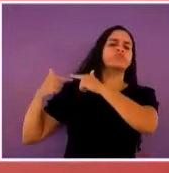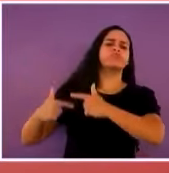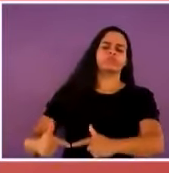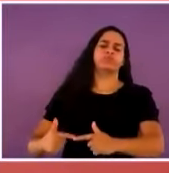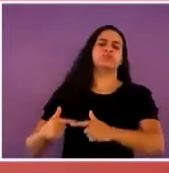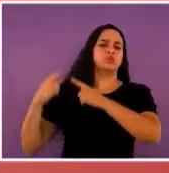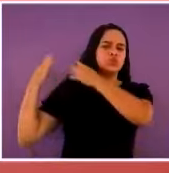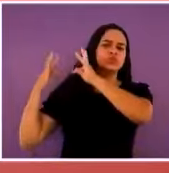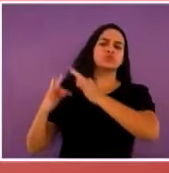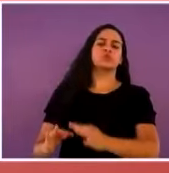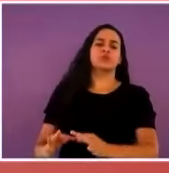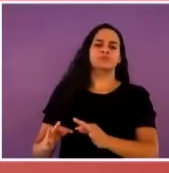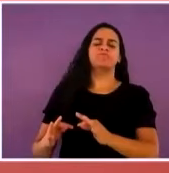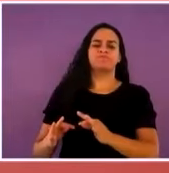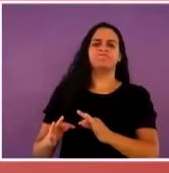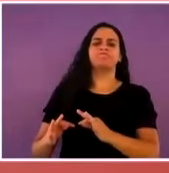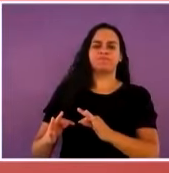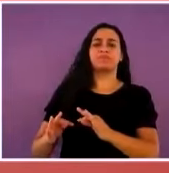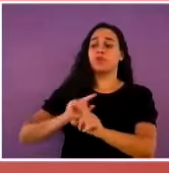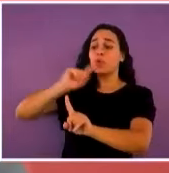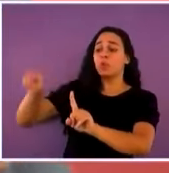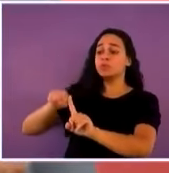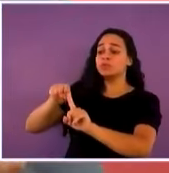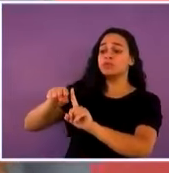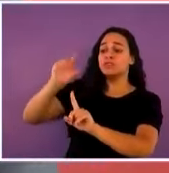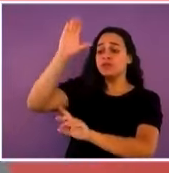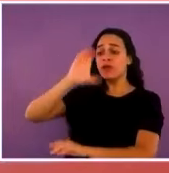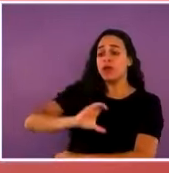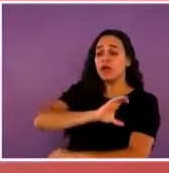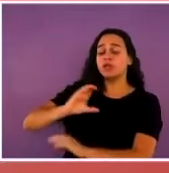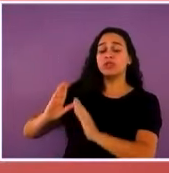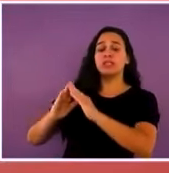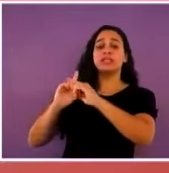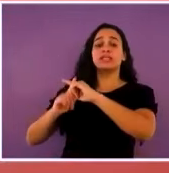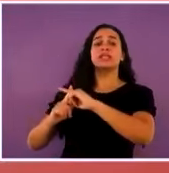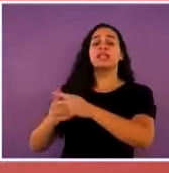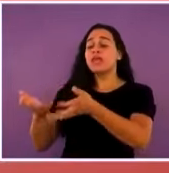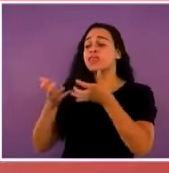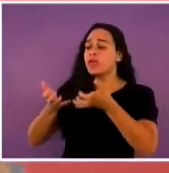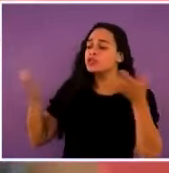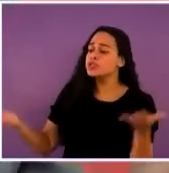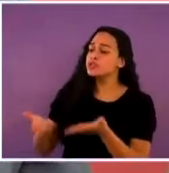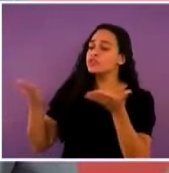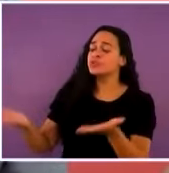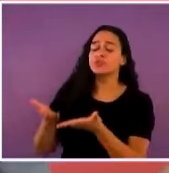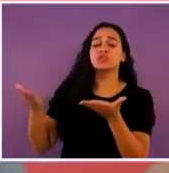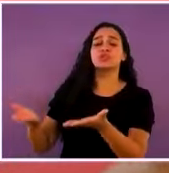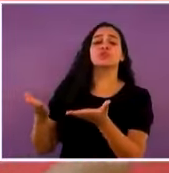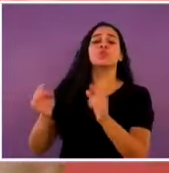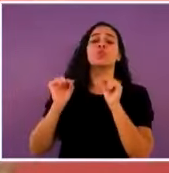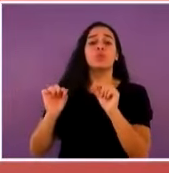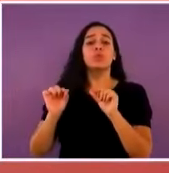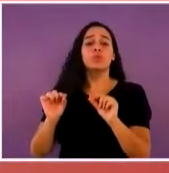be a missionary church. A missão da igreja é se tornar uma igreja missionária. Not only